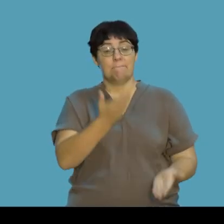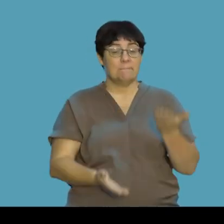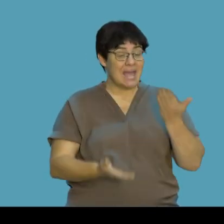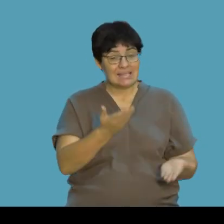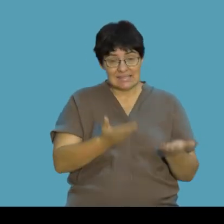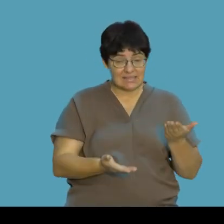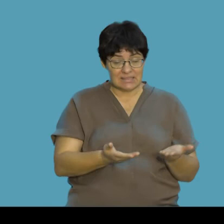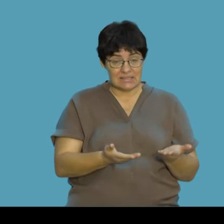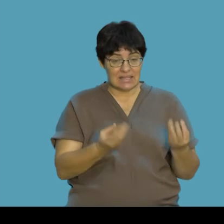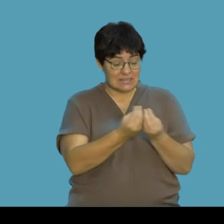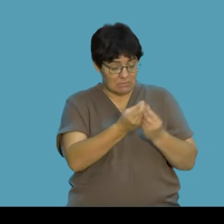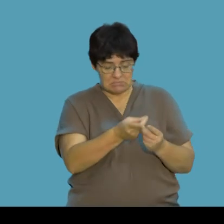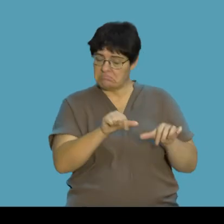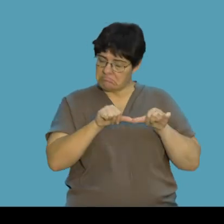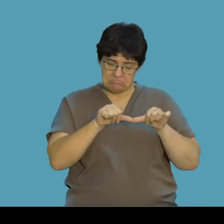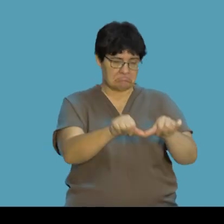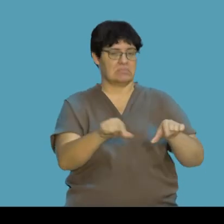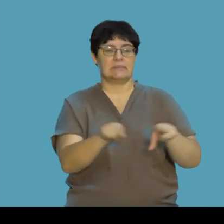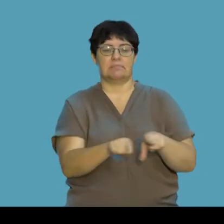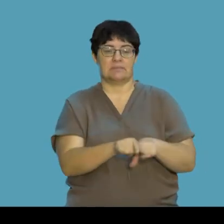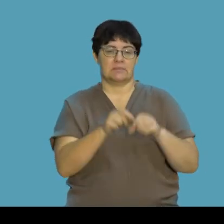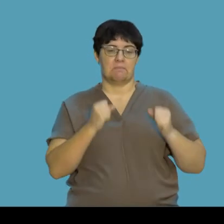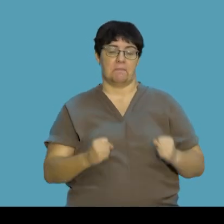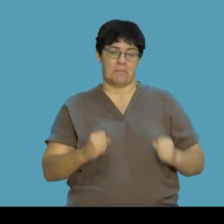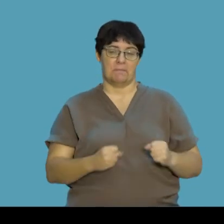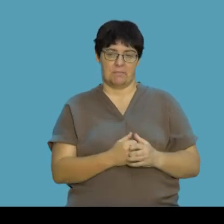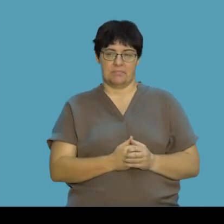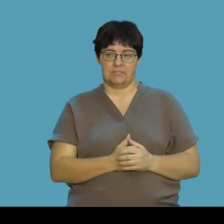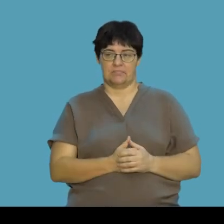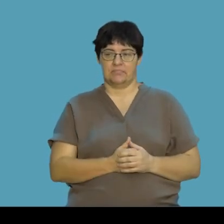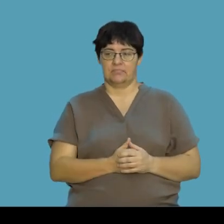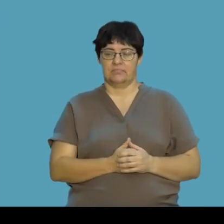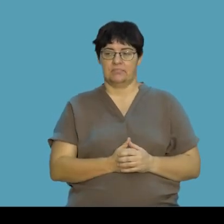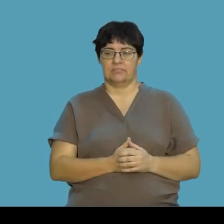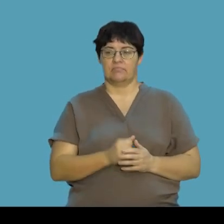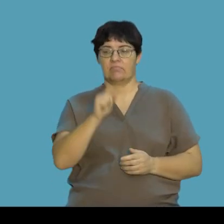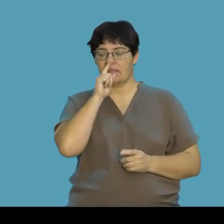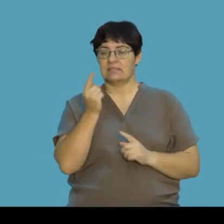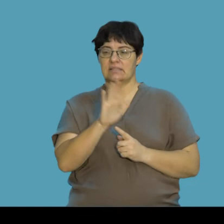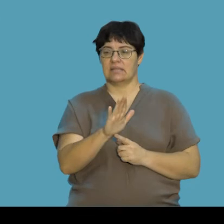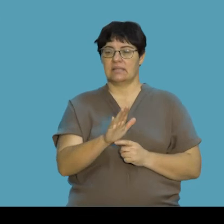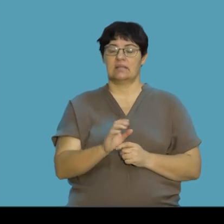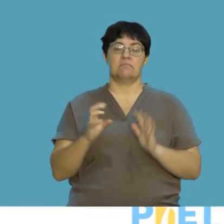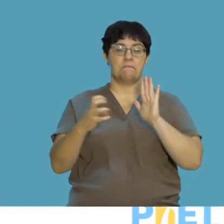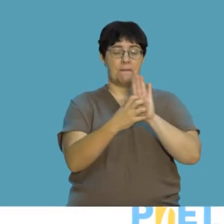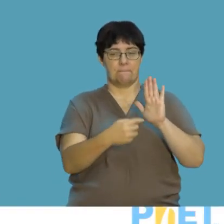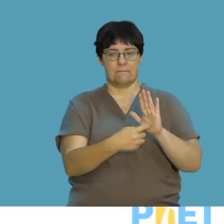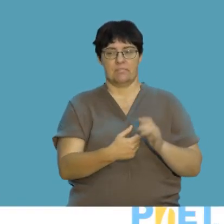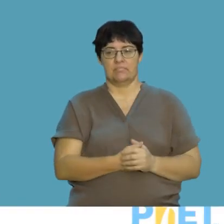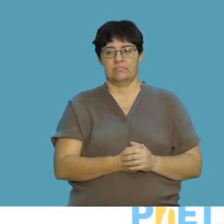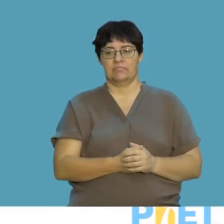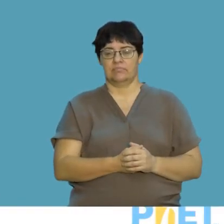does not change. So if, for argument's sake, we go to our simulation and look